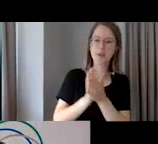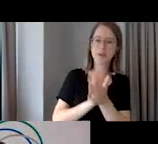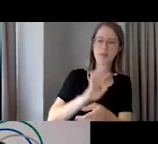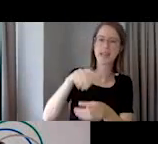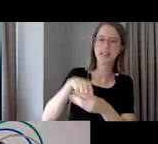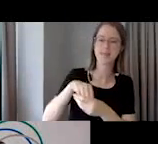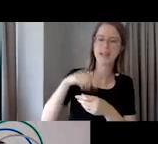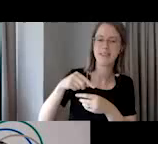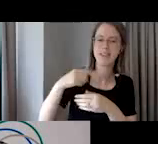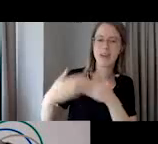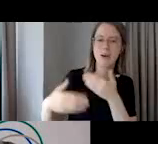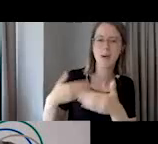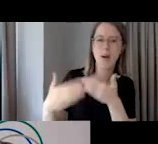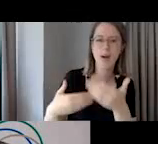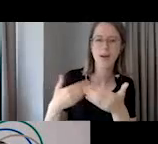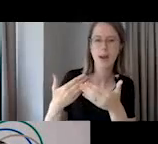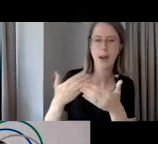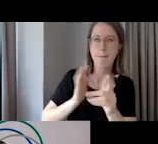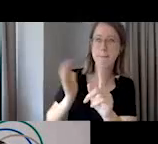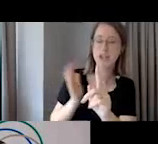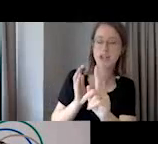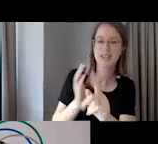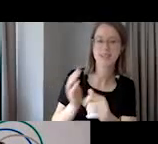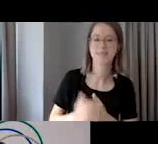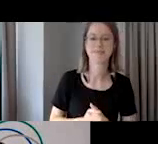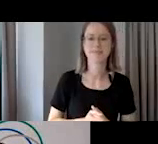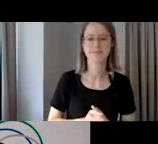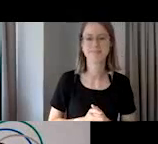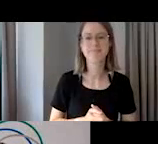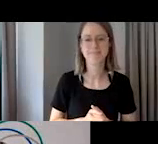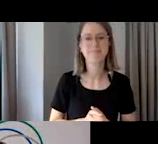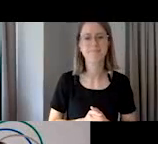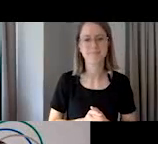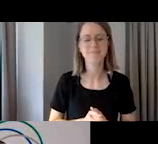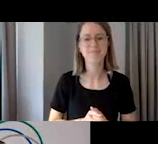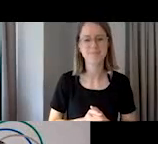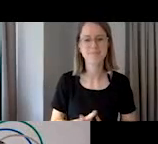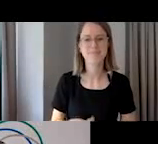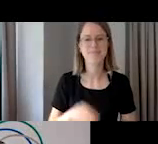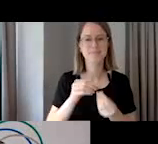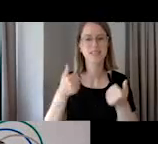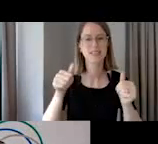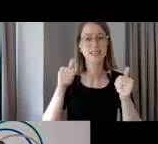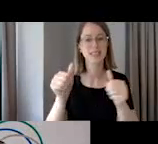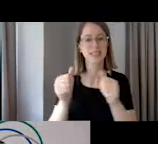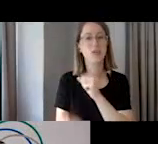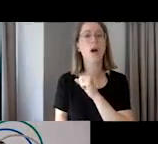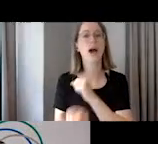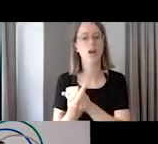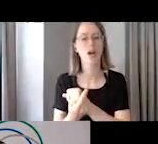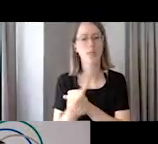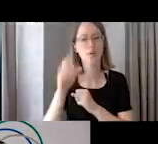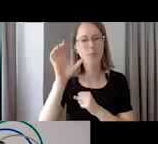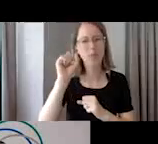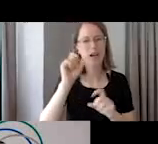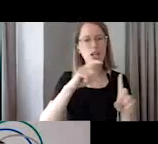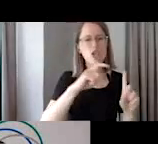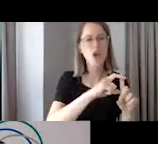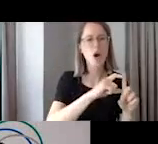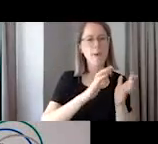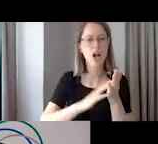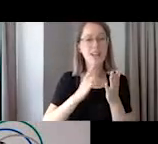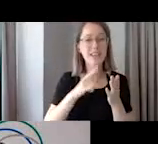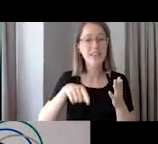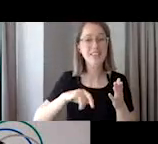ongoing mission and come out with a successful outcome. And remembering Don Mackay said, this is just the